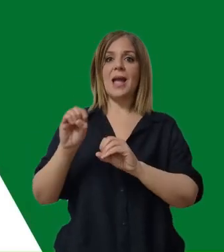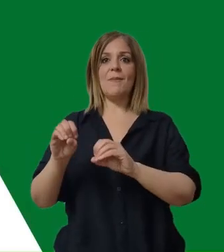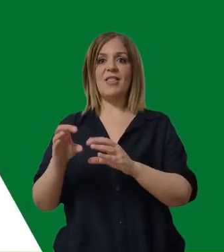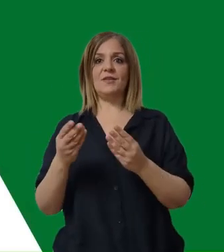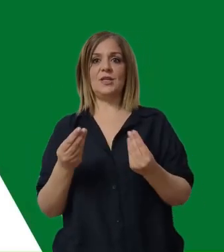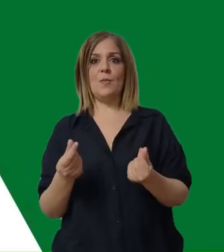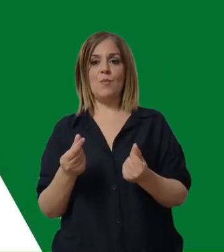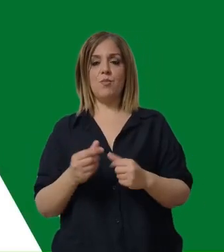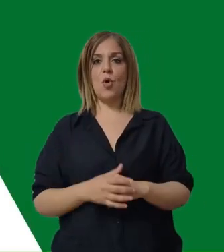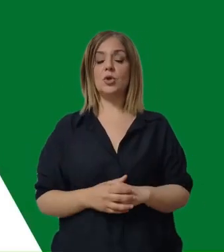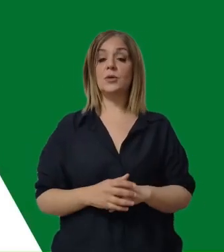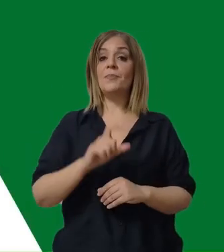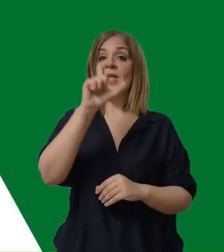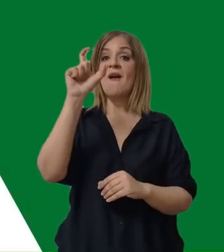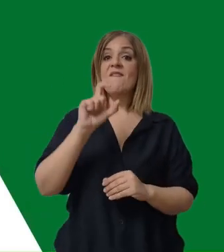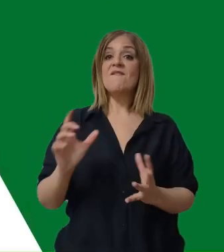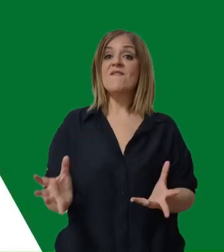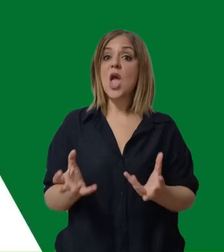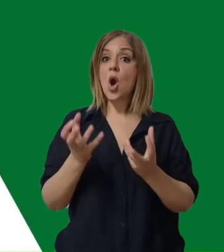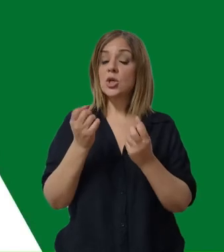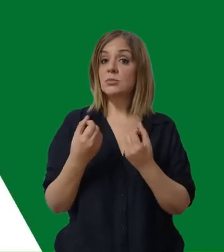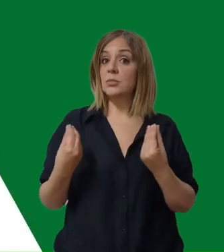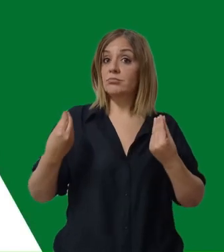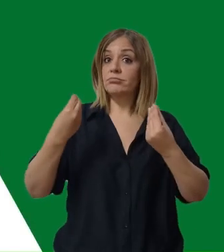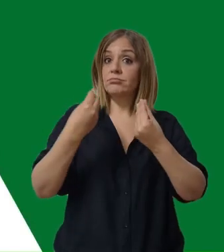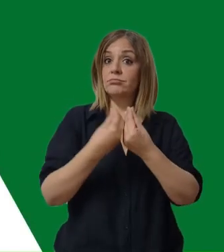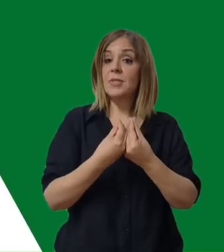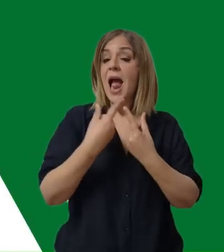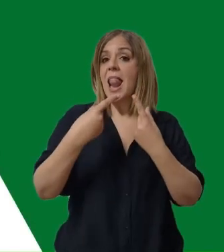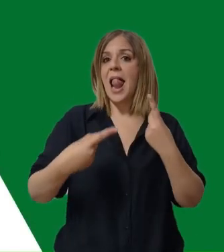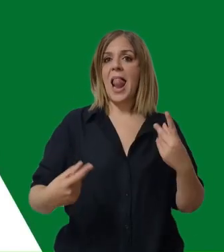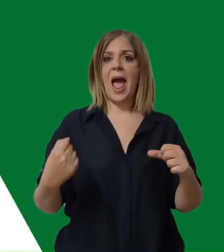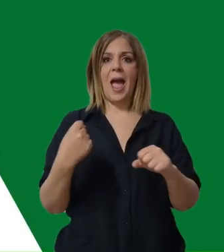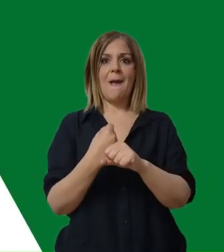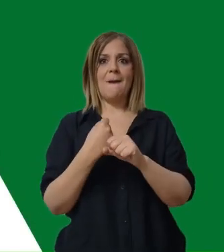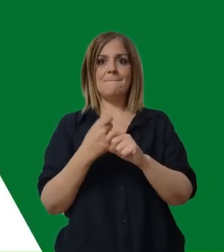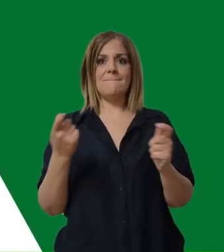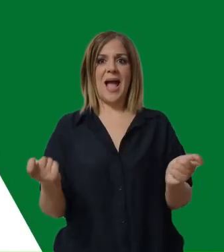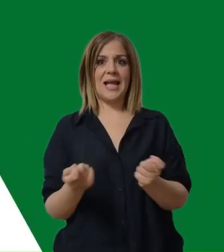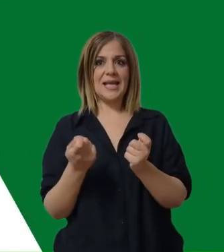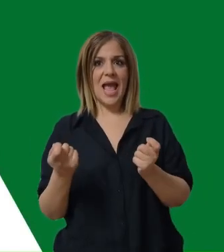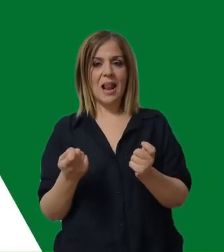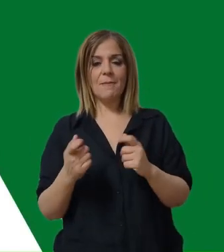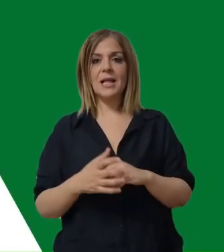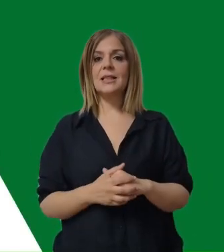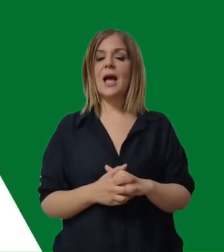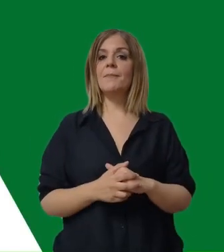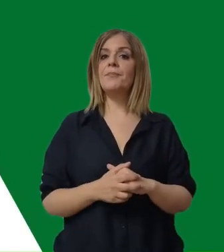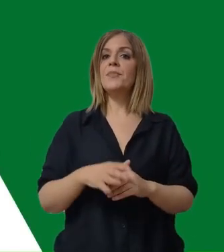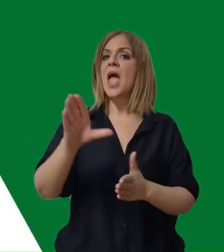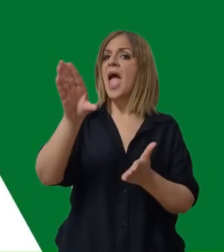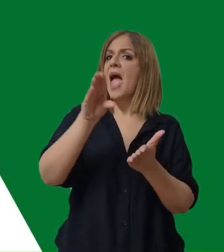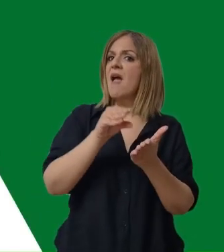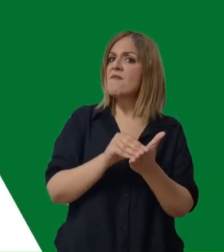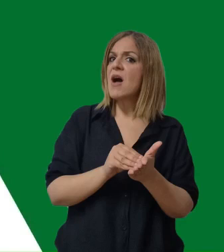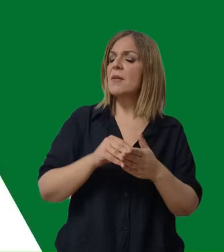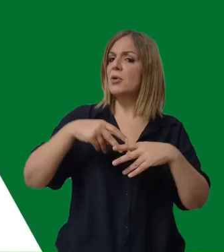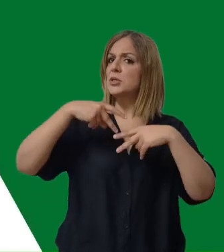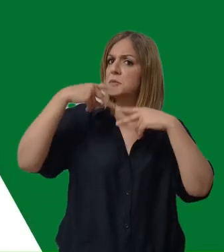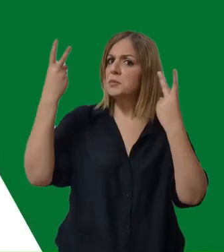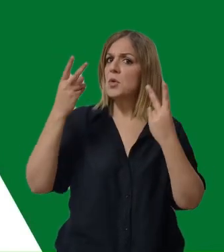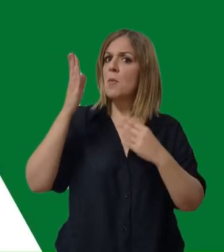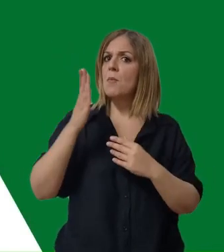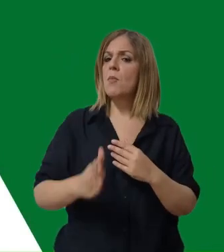scenarios. Sustainability is relevant in many vocational and professional contexts. Applying green practices that works